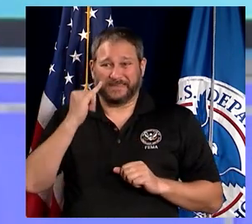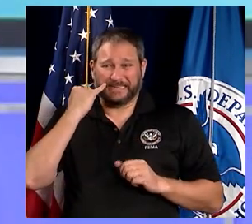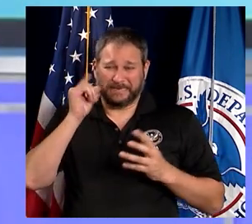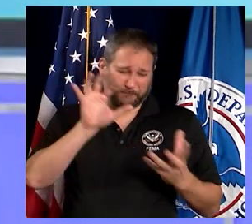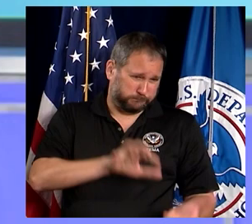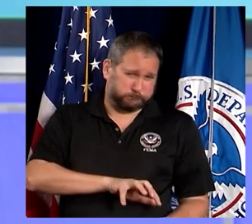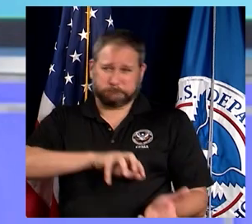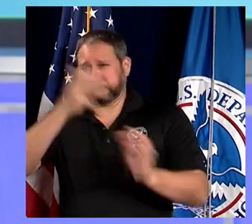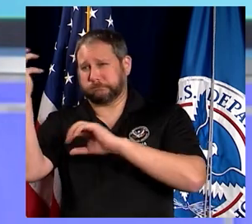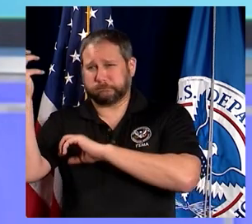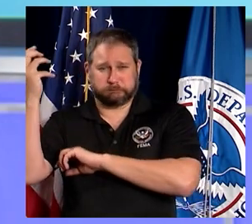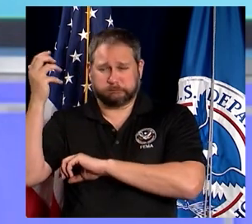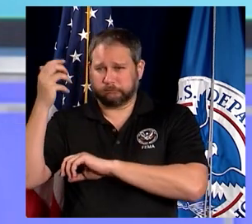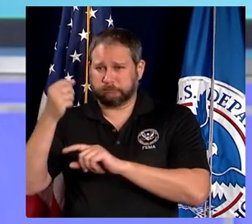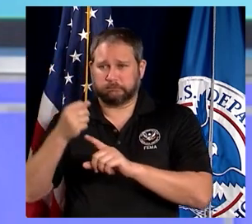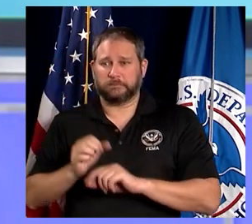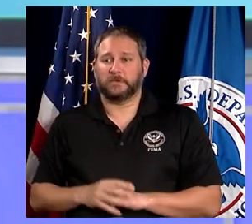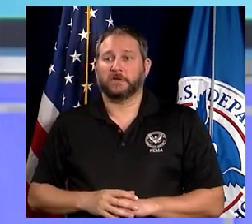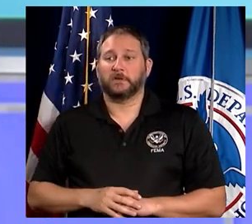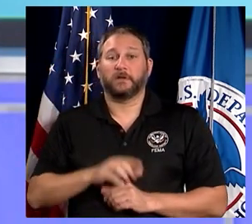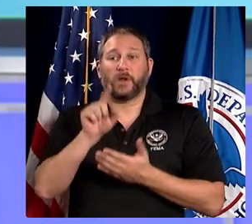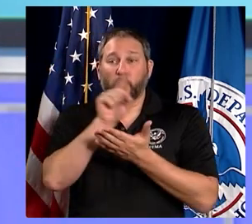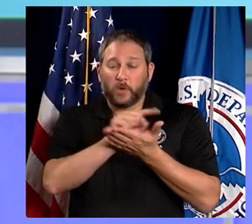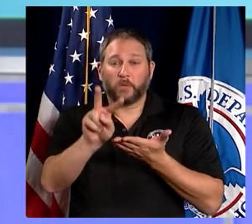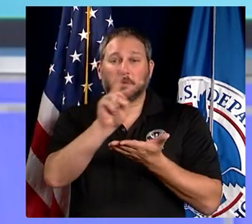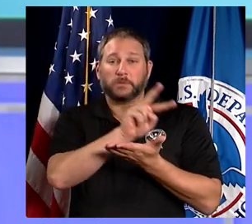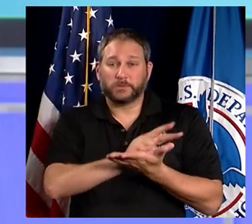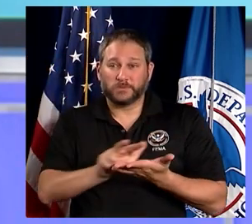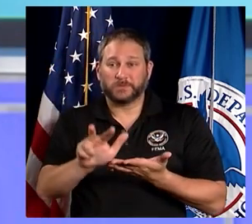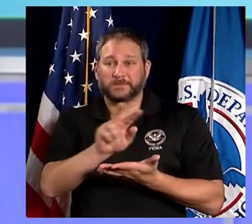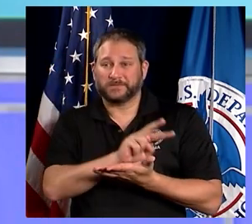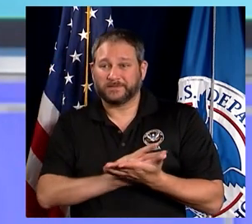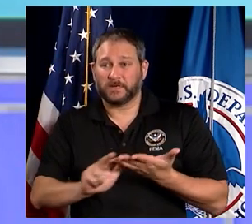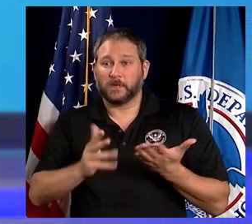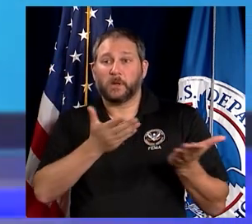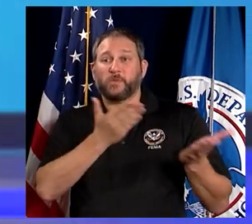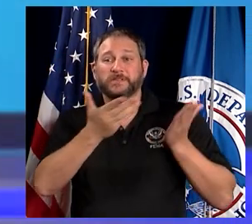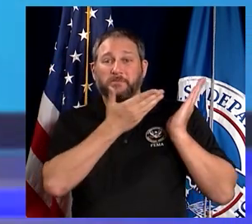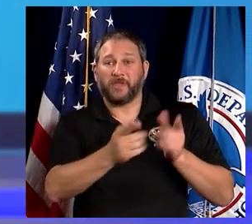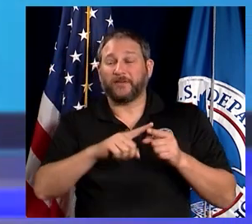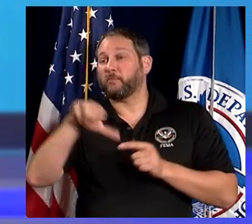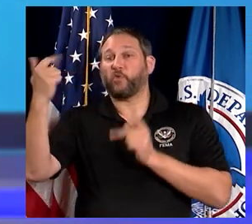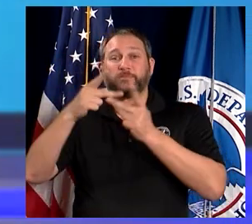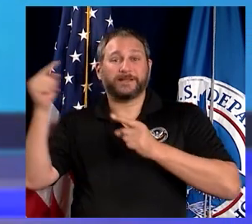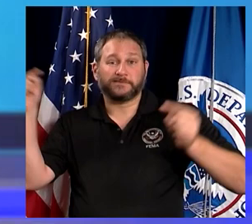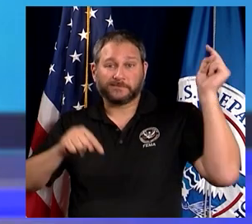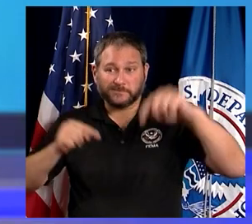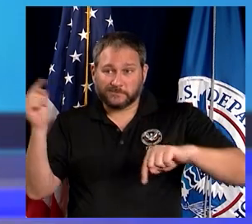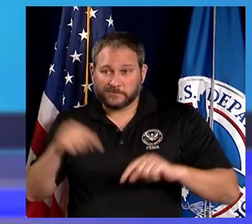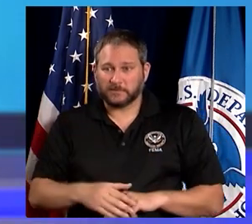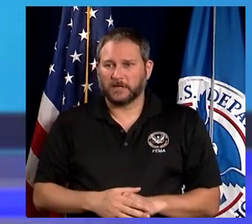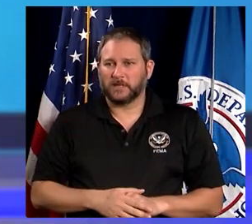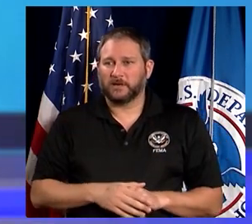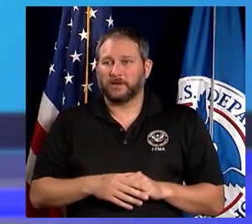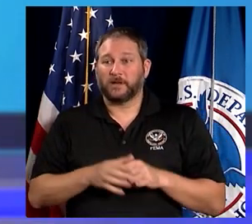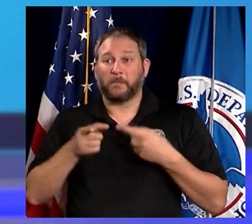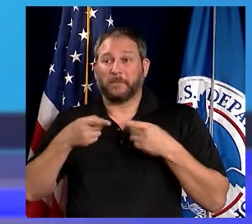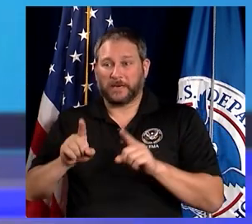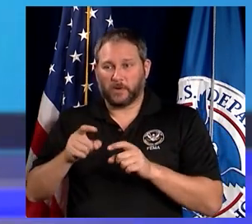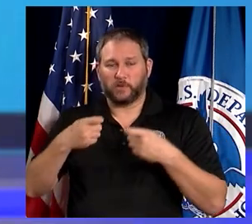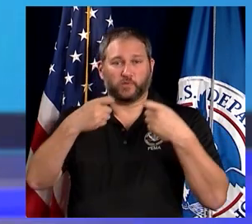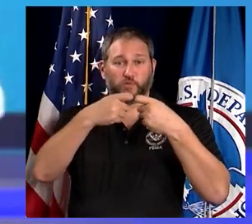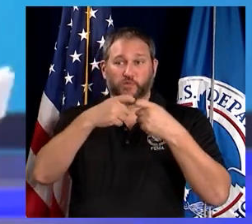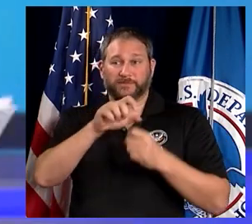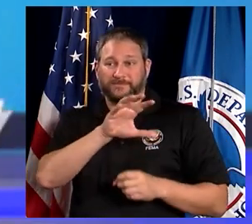that within a week or two, you could bring supplies from other places. Meanwhile, the utilities, and I'm sure the first responders here